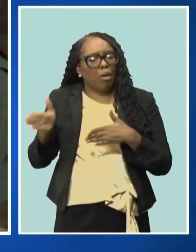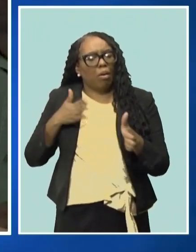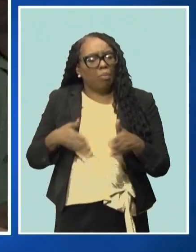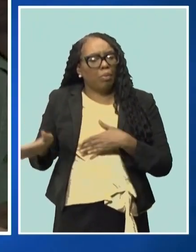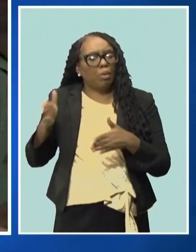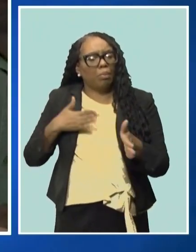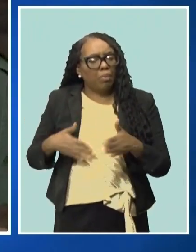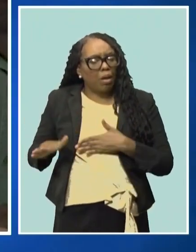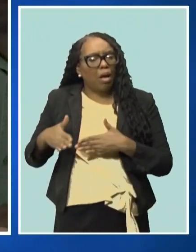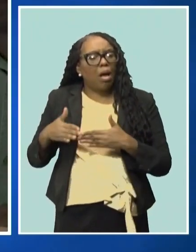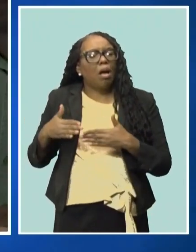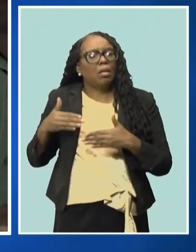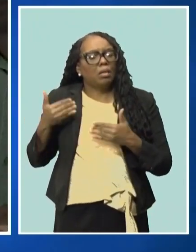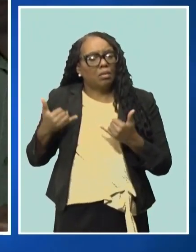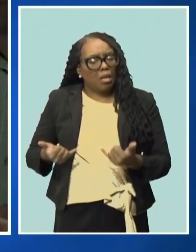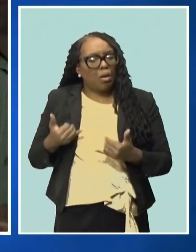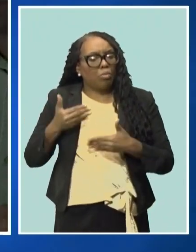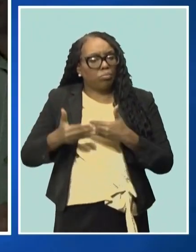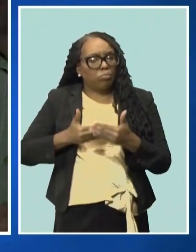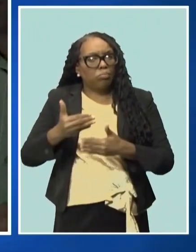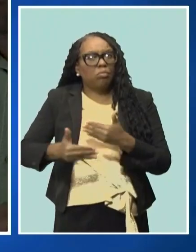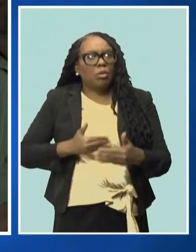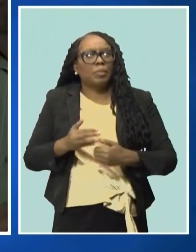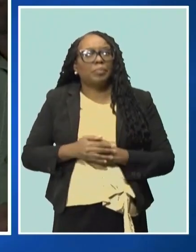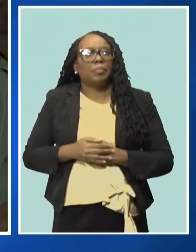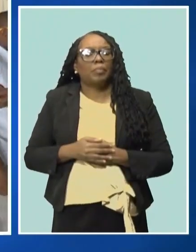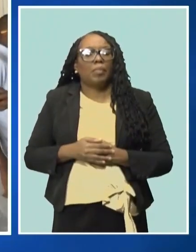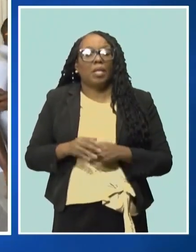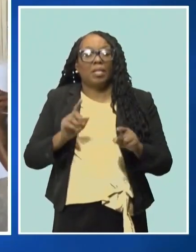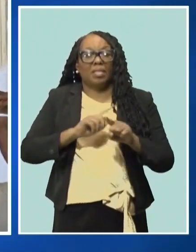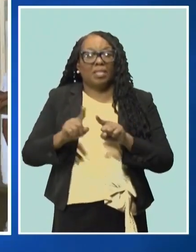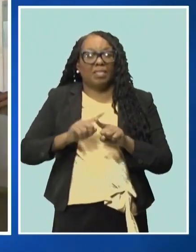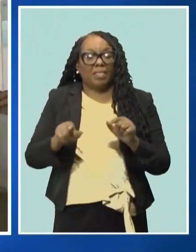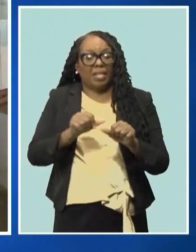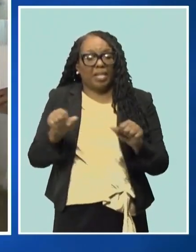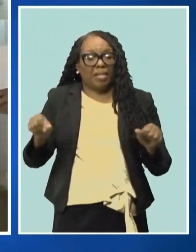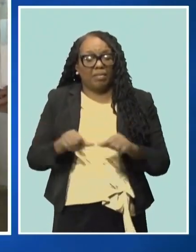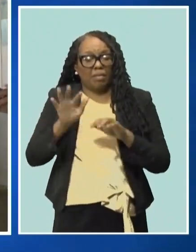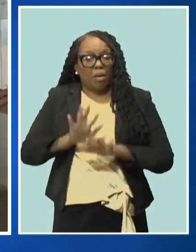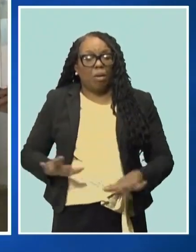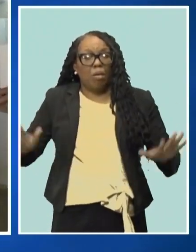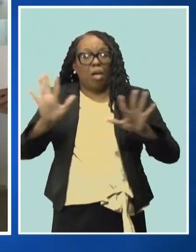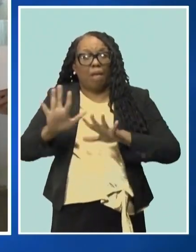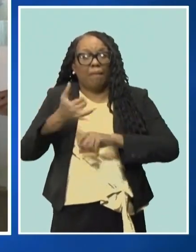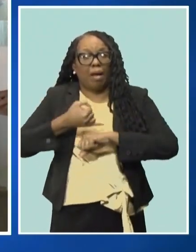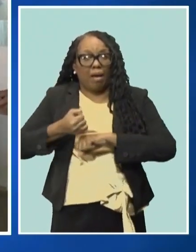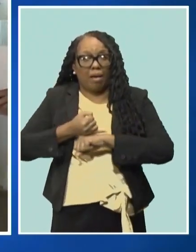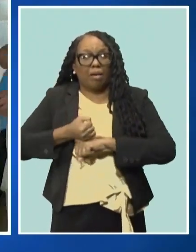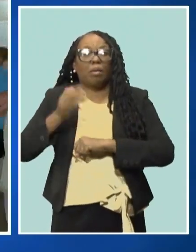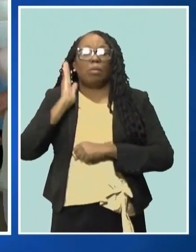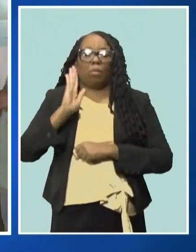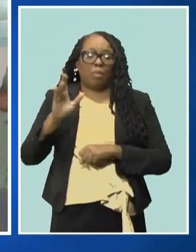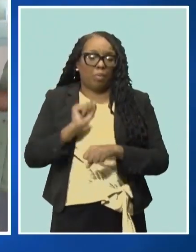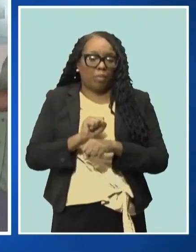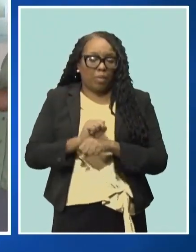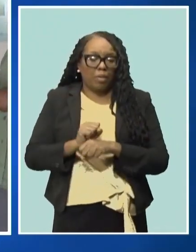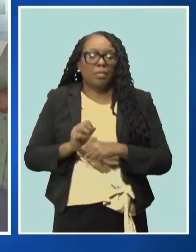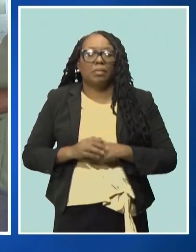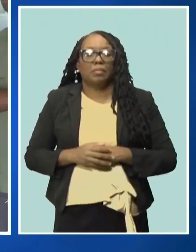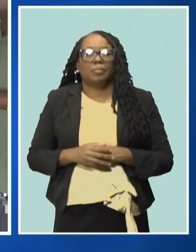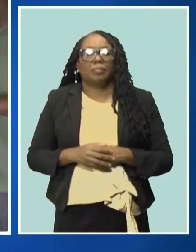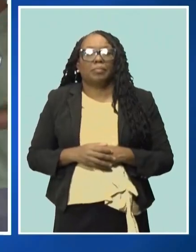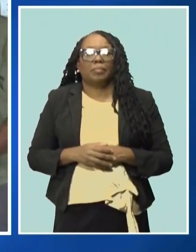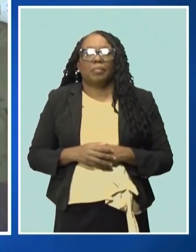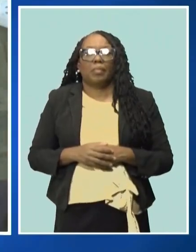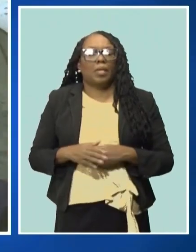is happening across all of the other locations on island. And according to the officials, no person or entity will stop